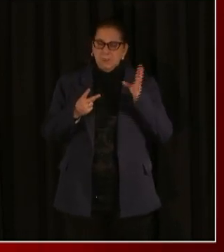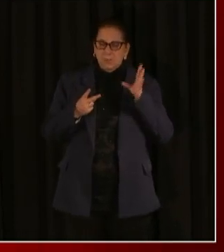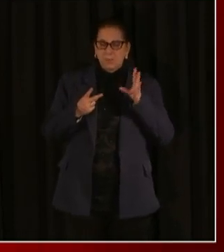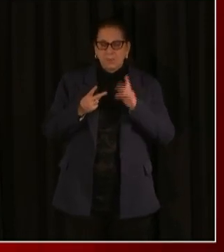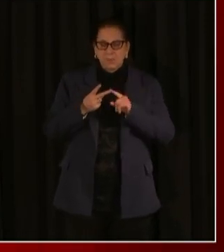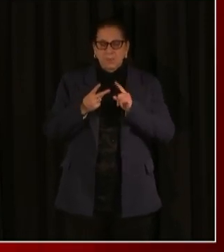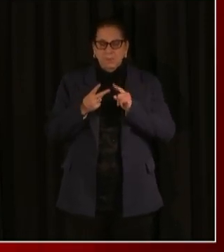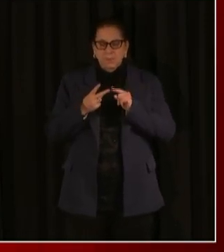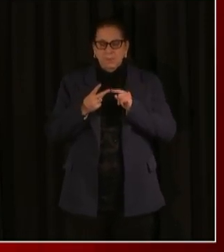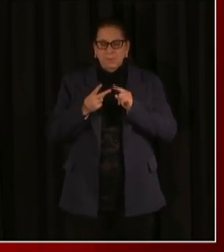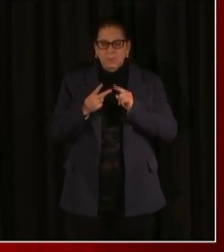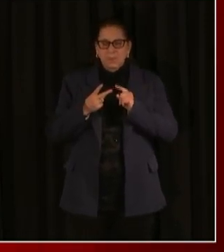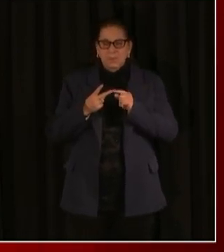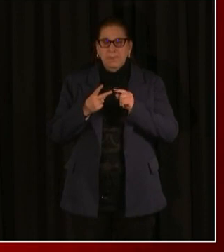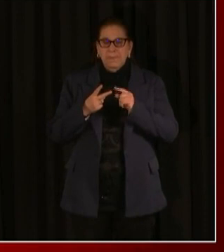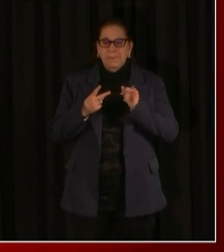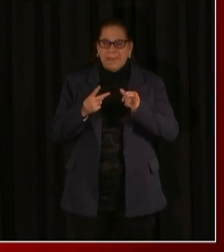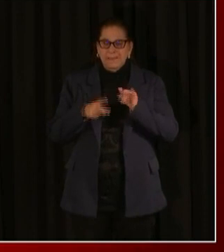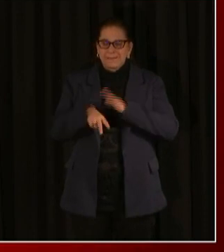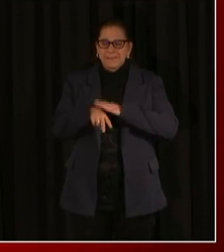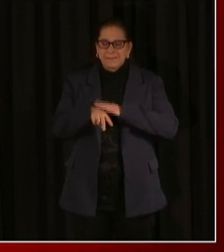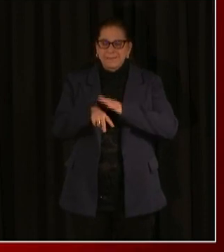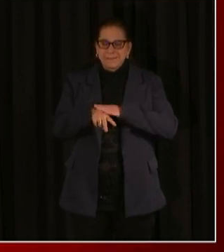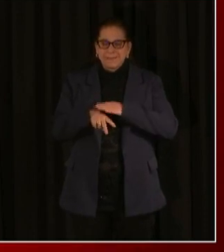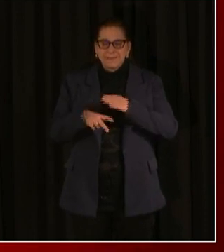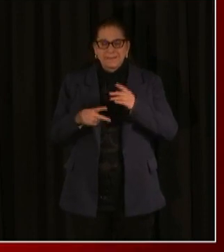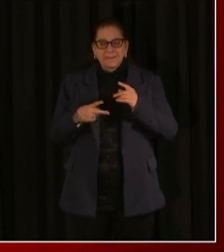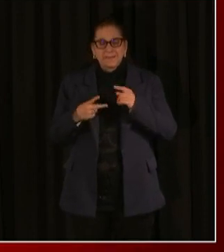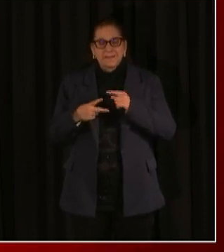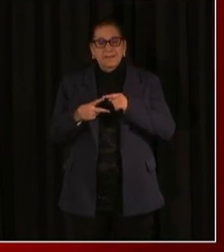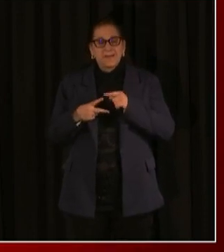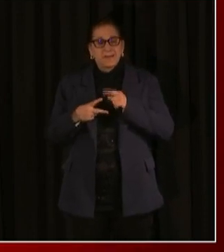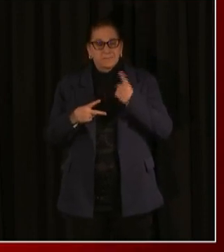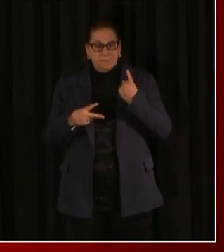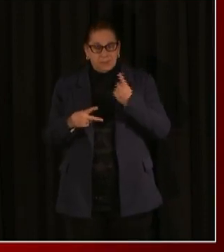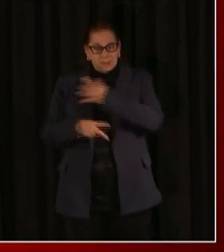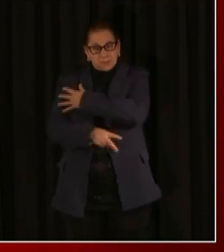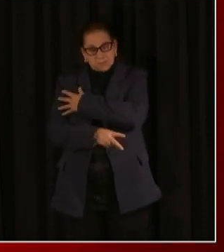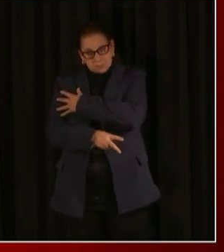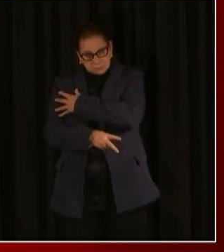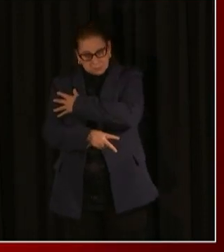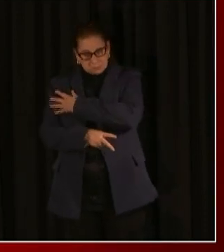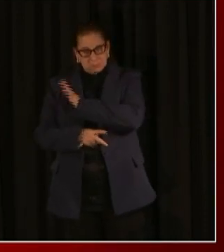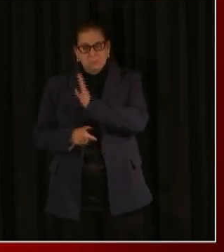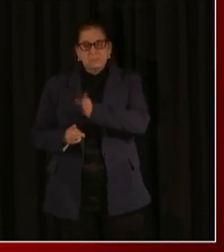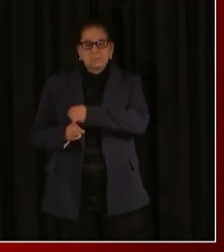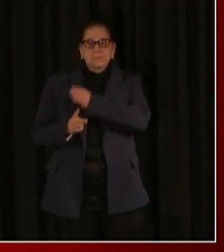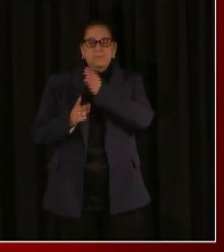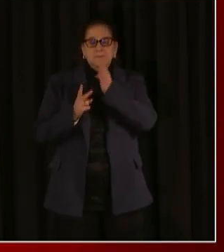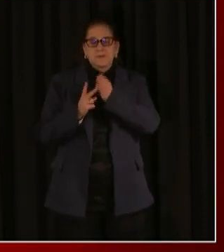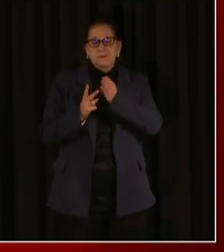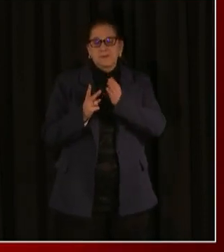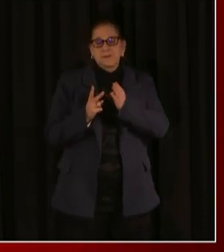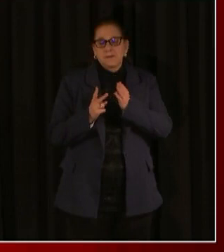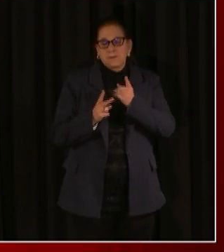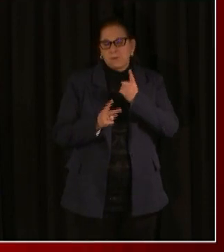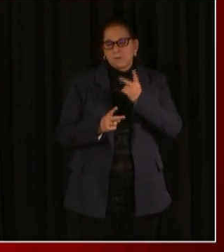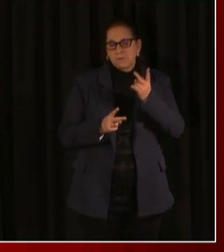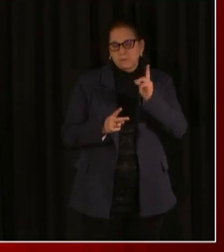those that were aged less than 55, but they usually go away in about 1 to 2 days. I know